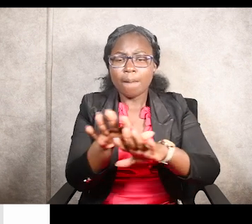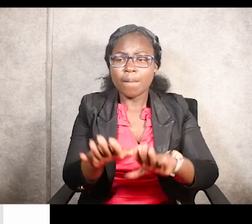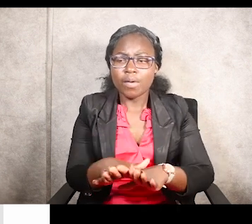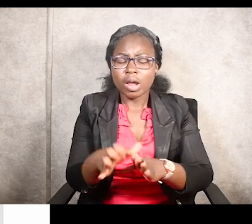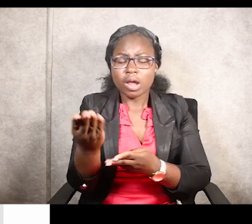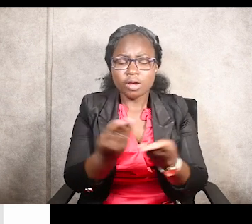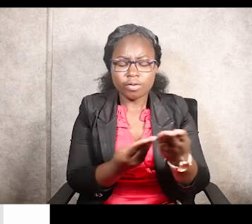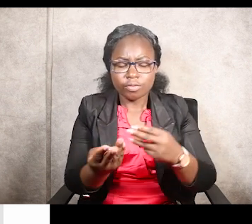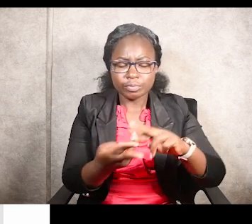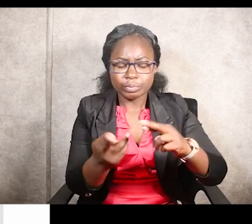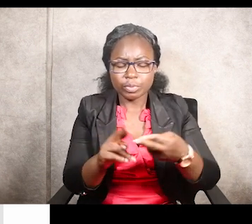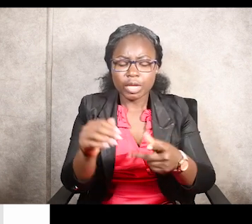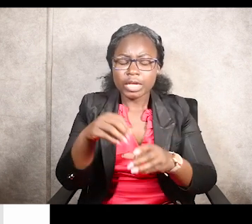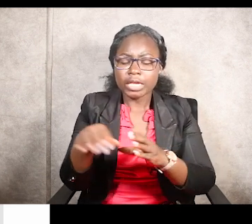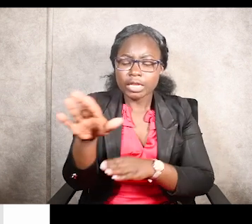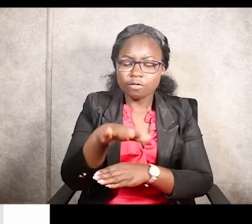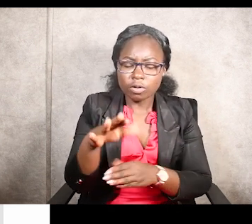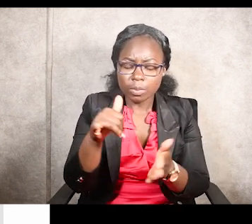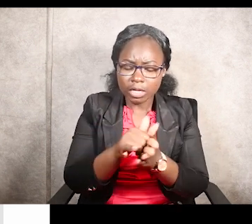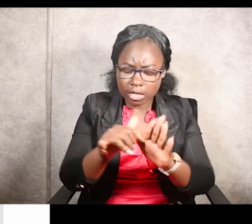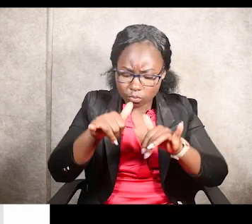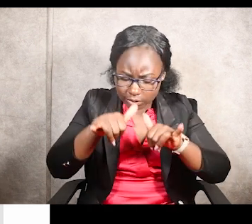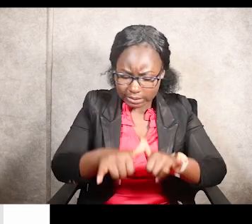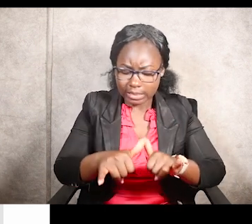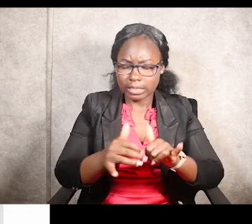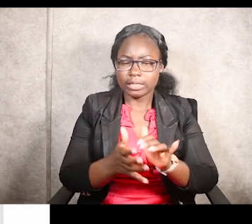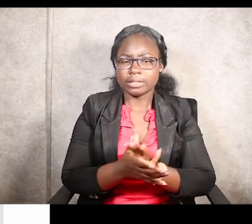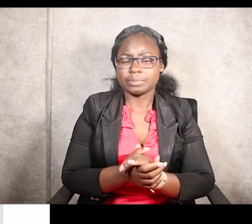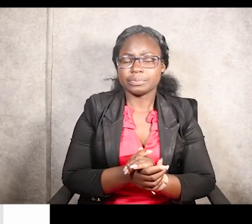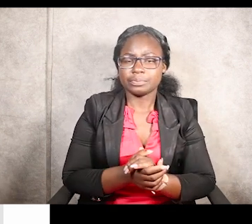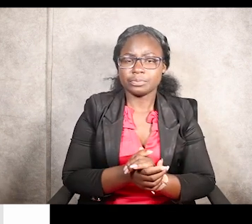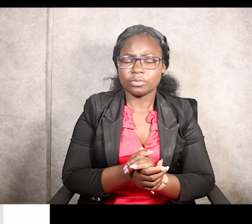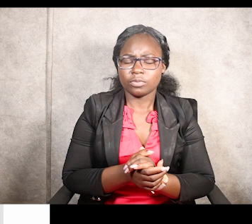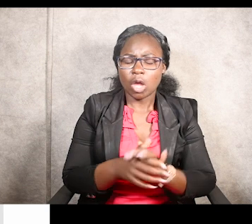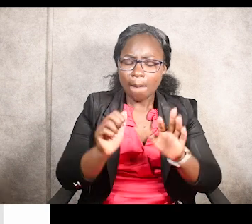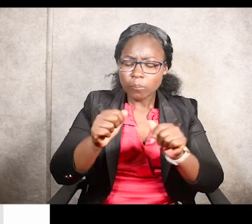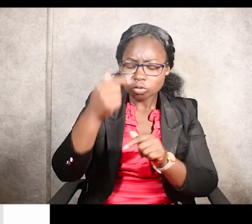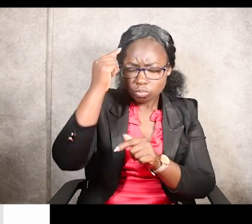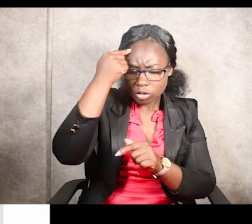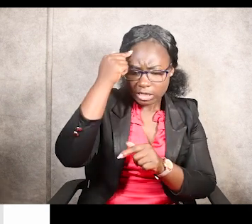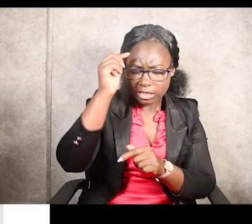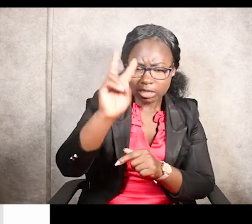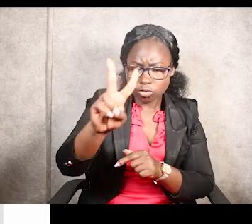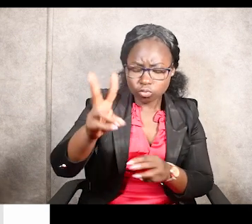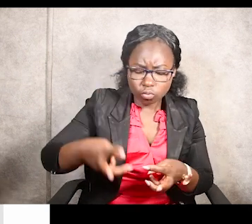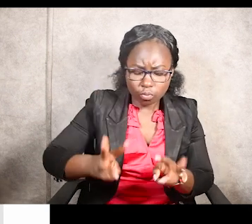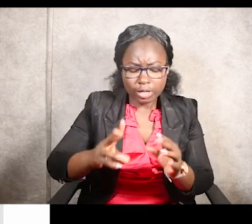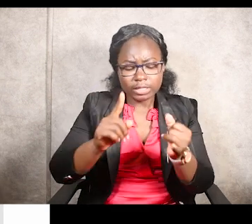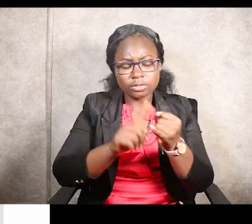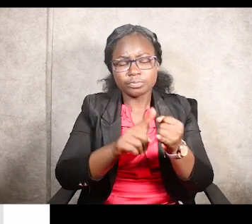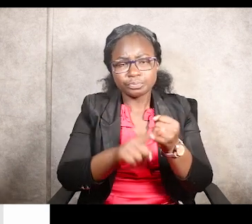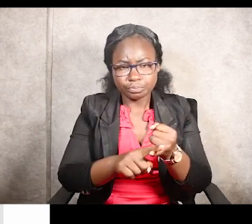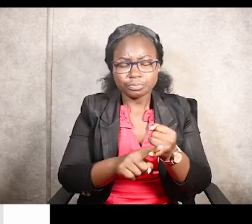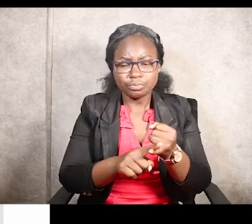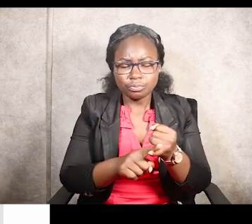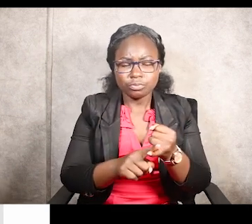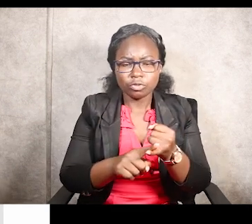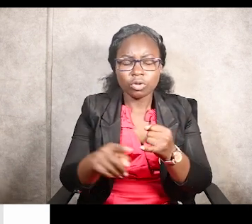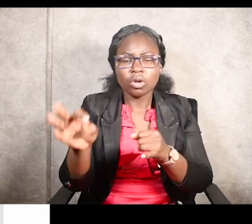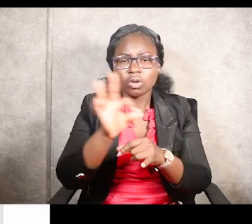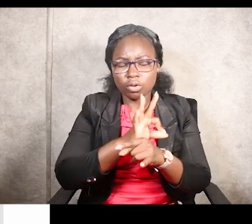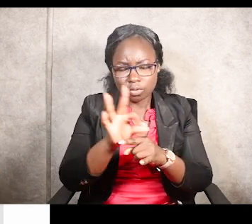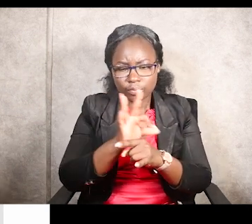and relationships in the environment that we live in? You can think of that in two forms. Number one is facilitation, and then number